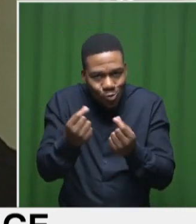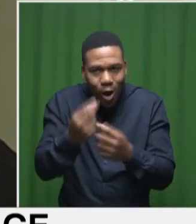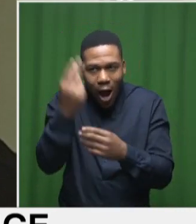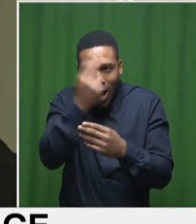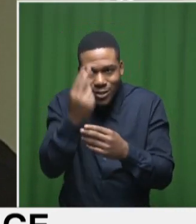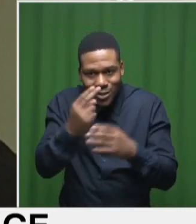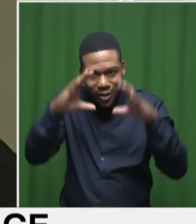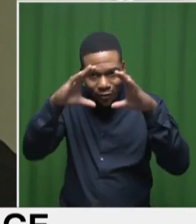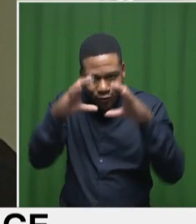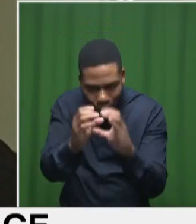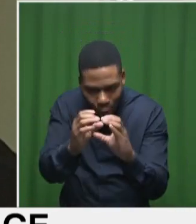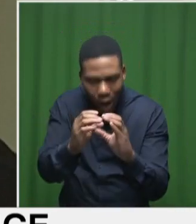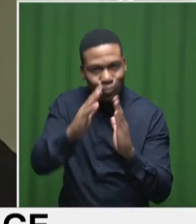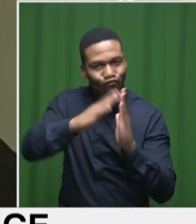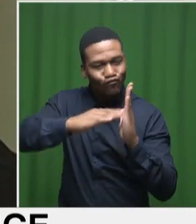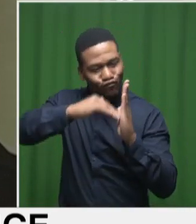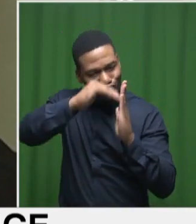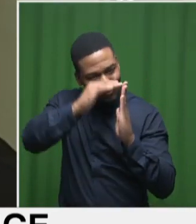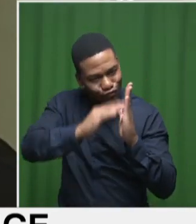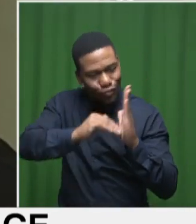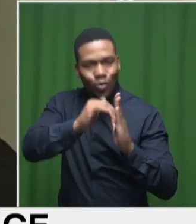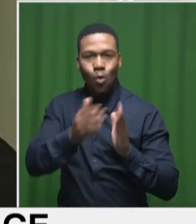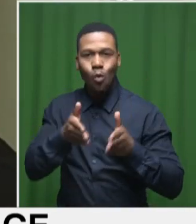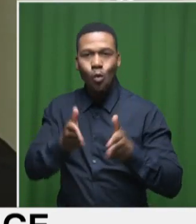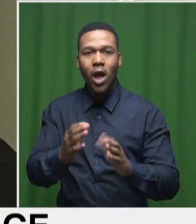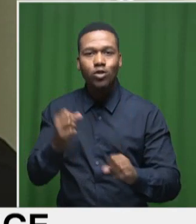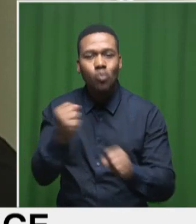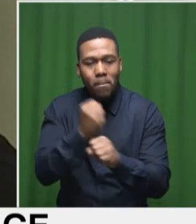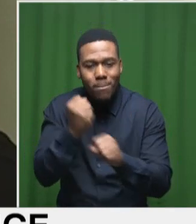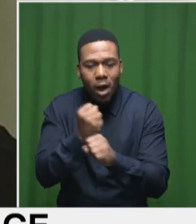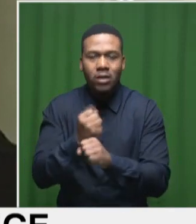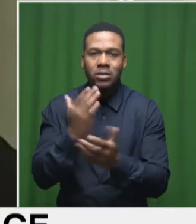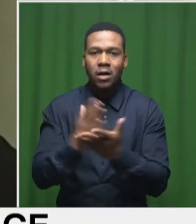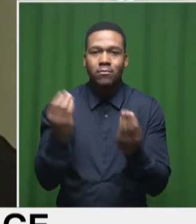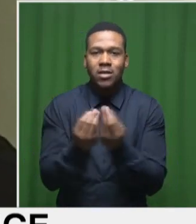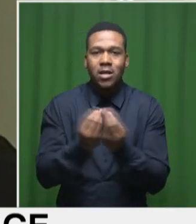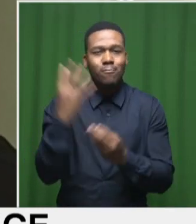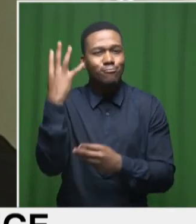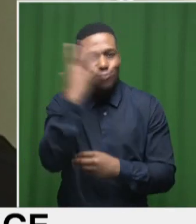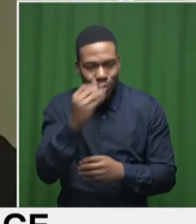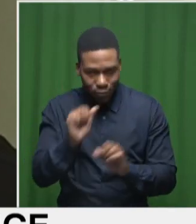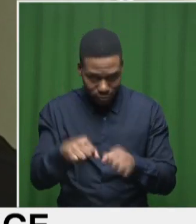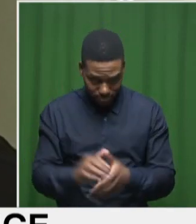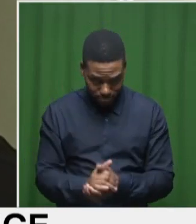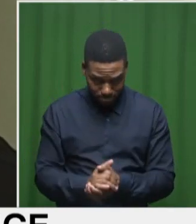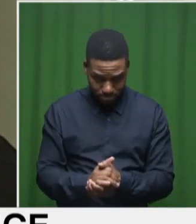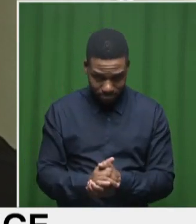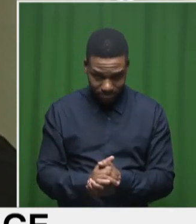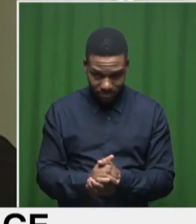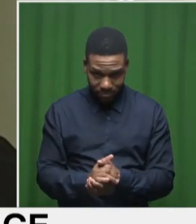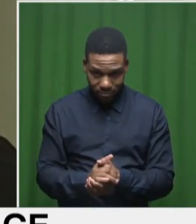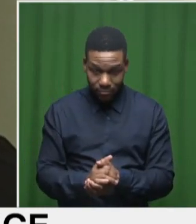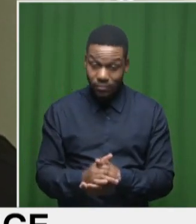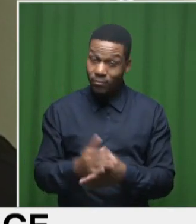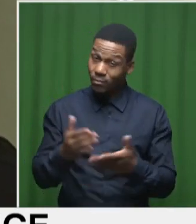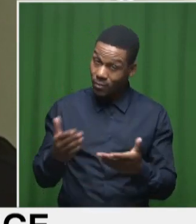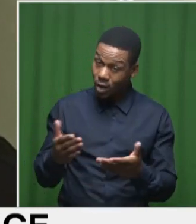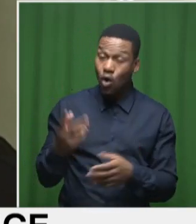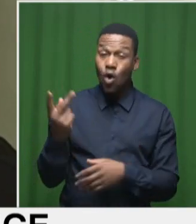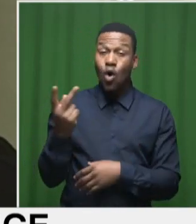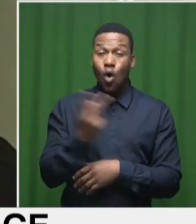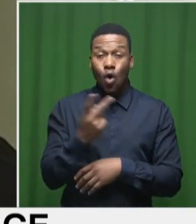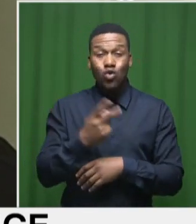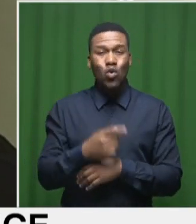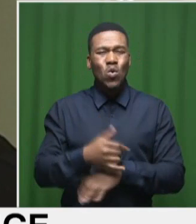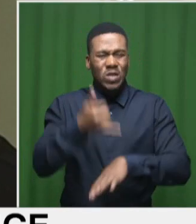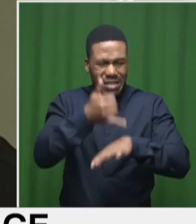focus so that we create something that is actually beautiful. The thing with excessive use of surgeries, when it